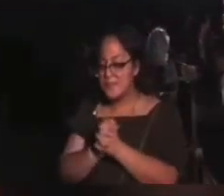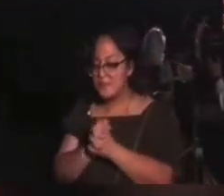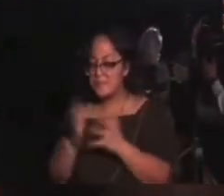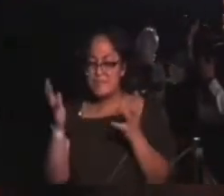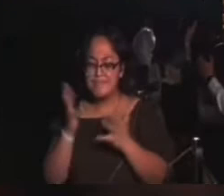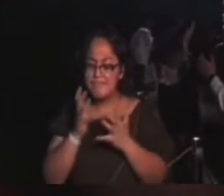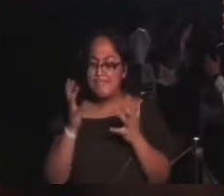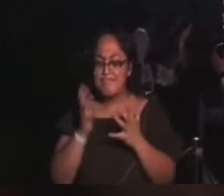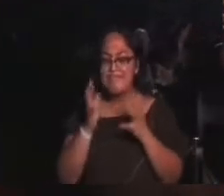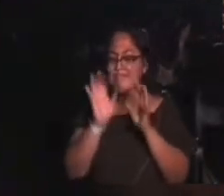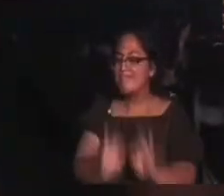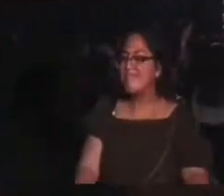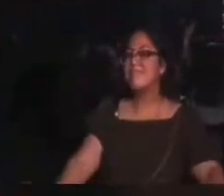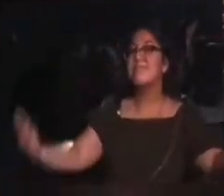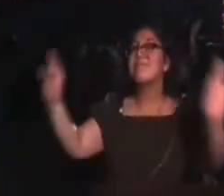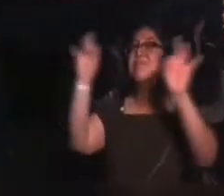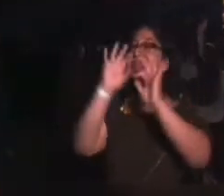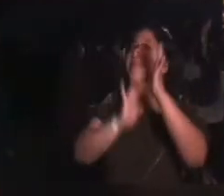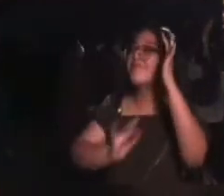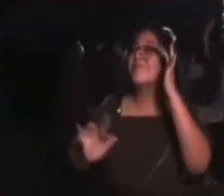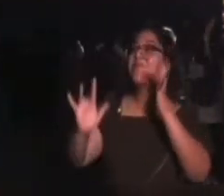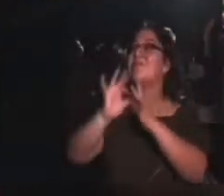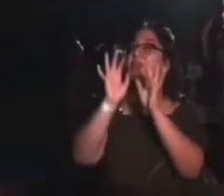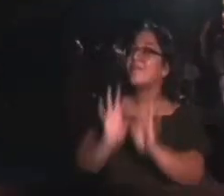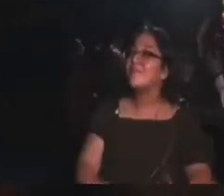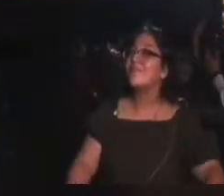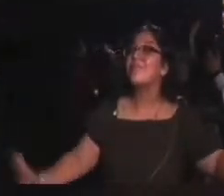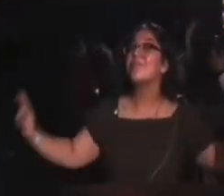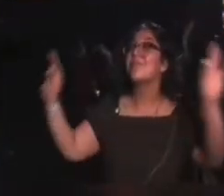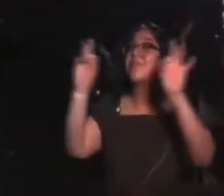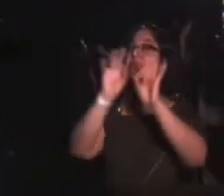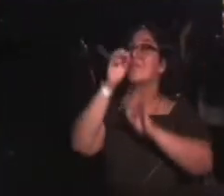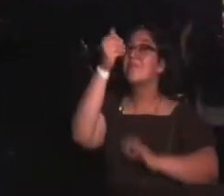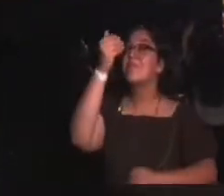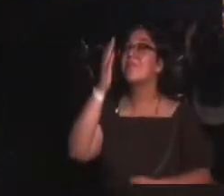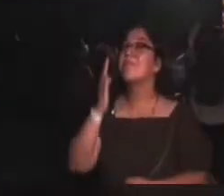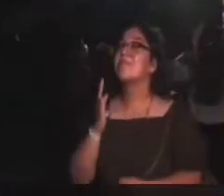You're your Lord, you're worthy, Jesus, you're worthy, God.